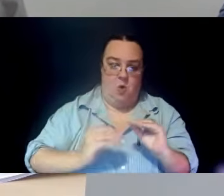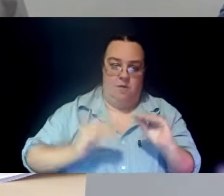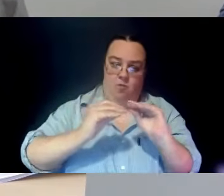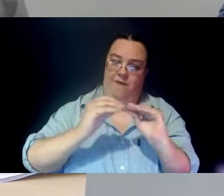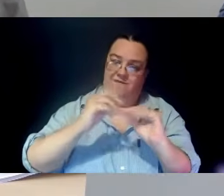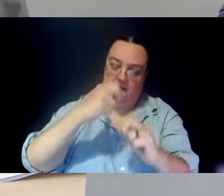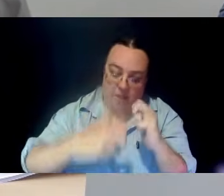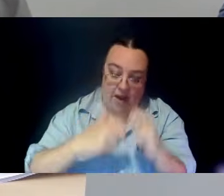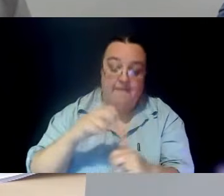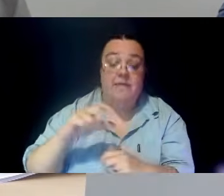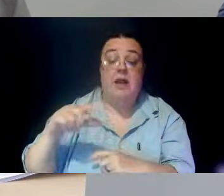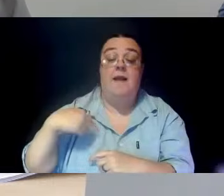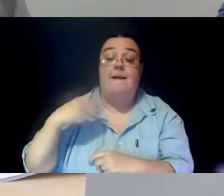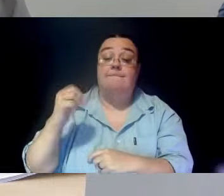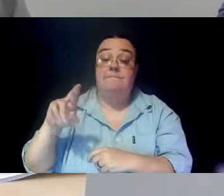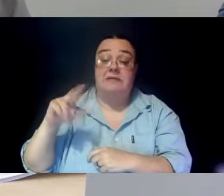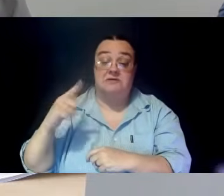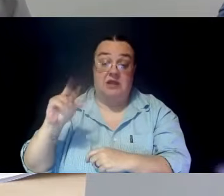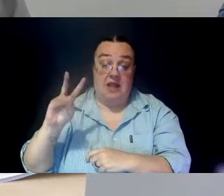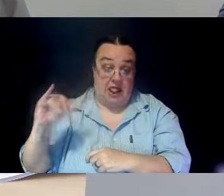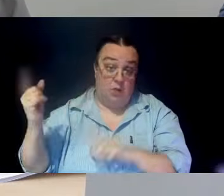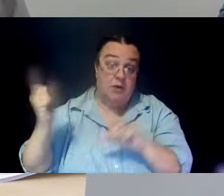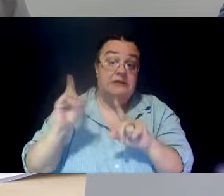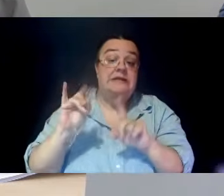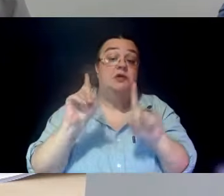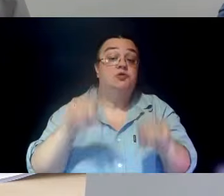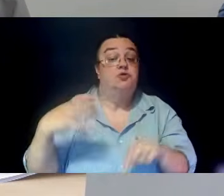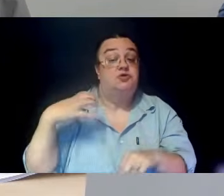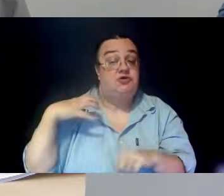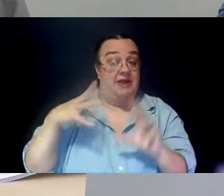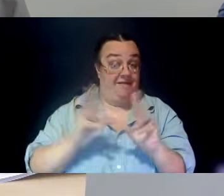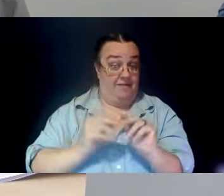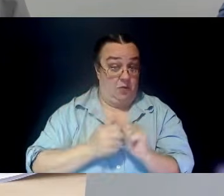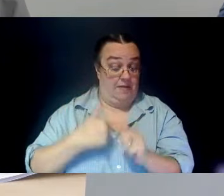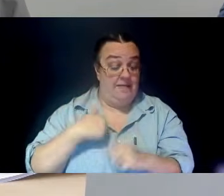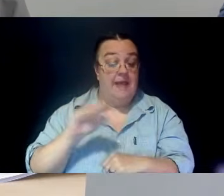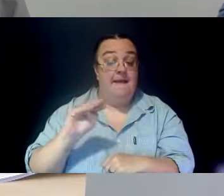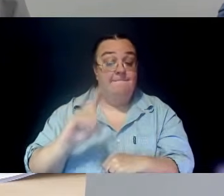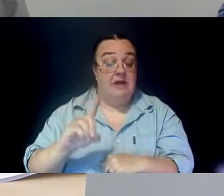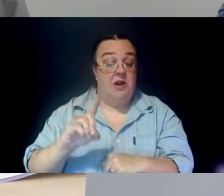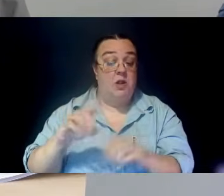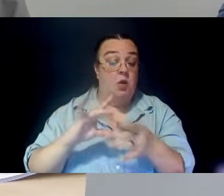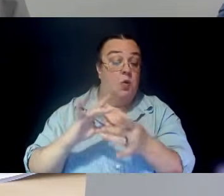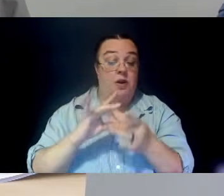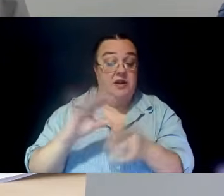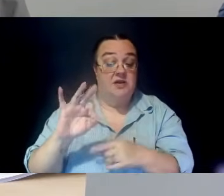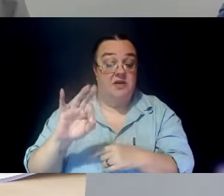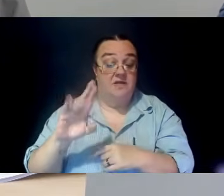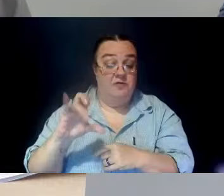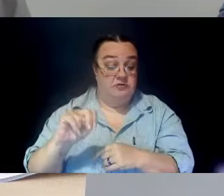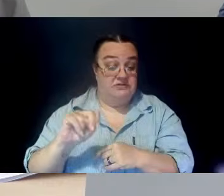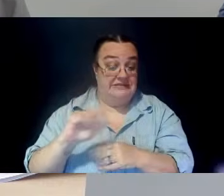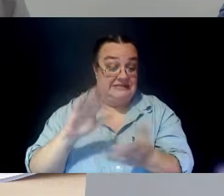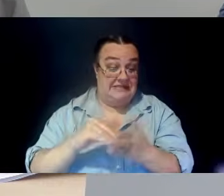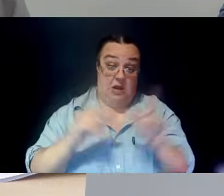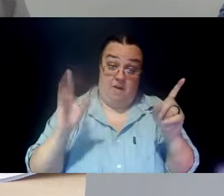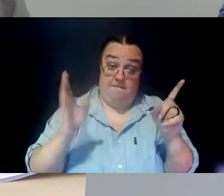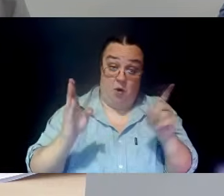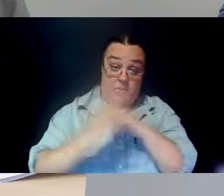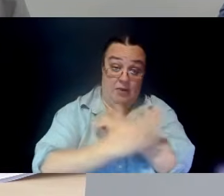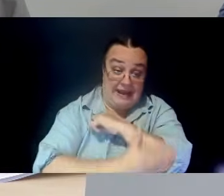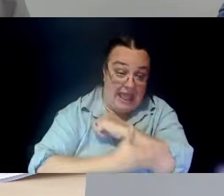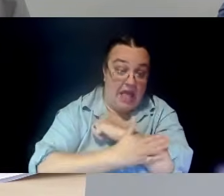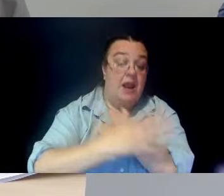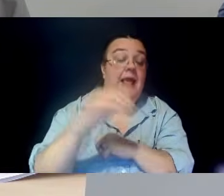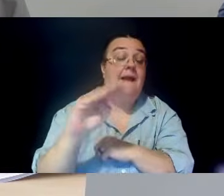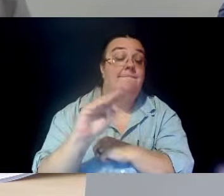Mr. Galloway attended a chiefs meeting with me at the Maryland Coordination and Fusion Center up in Baltimore County yesterday, and the Maryland State Police